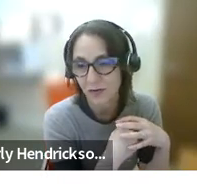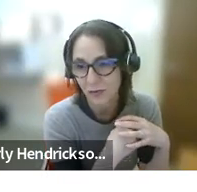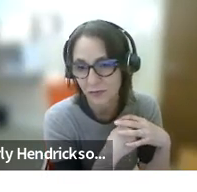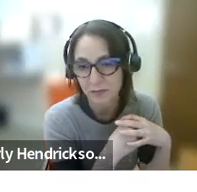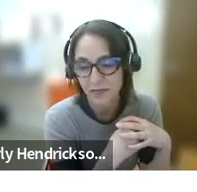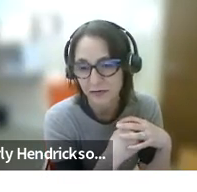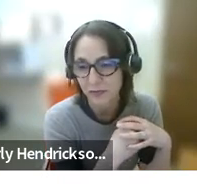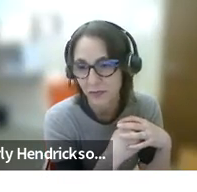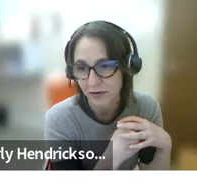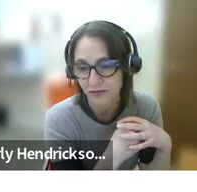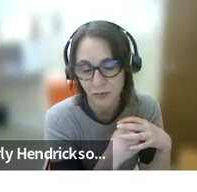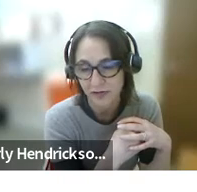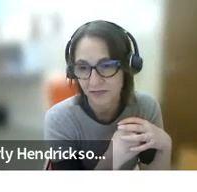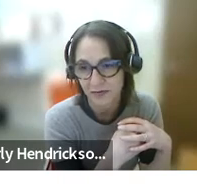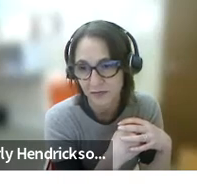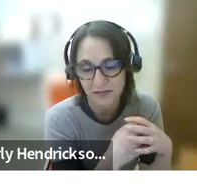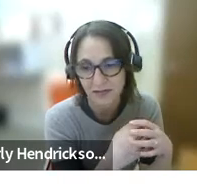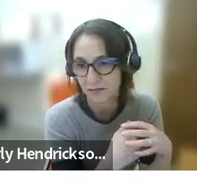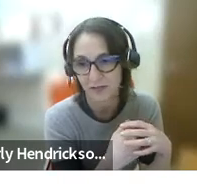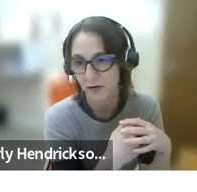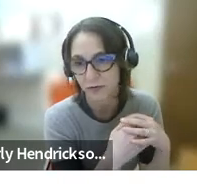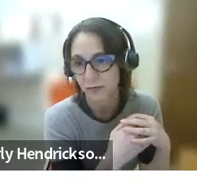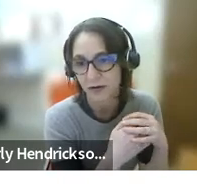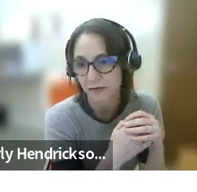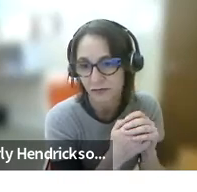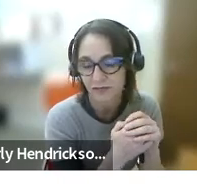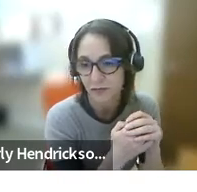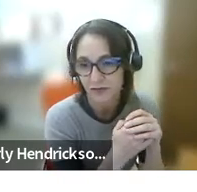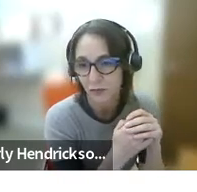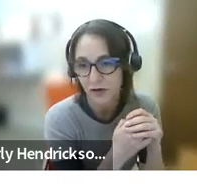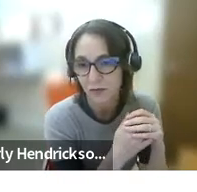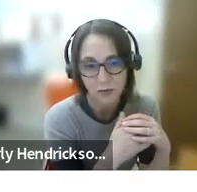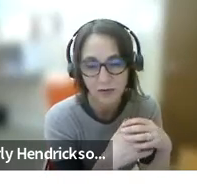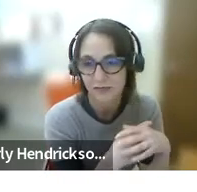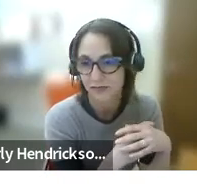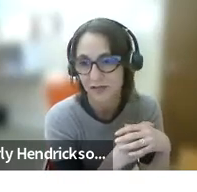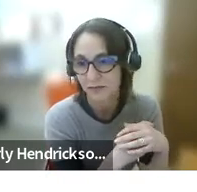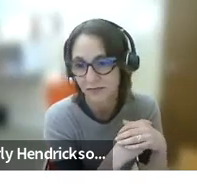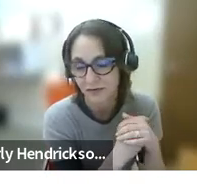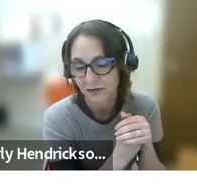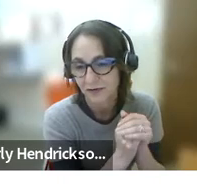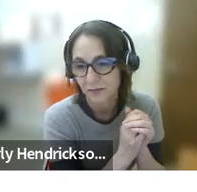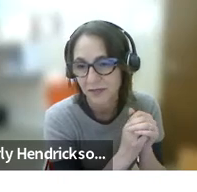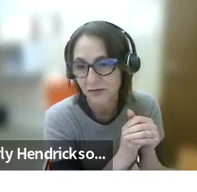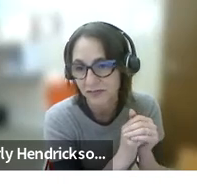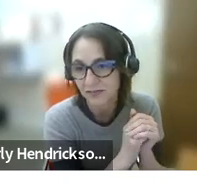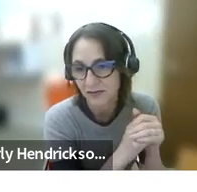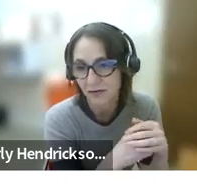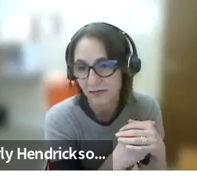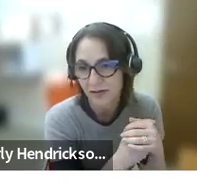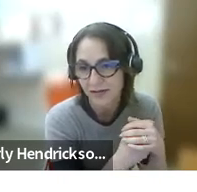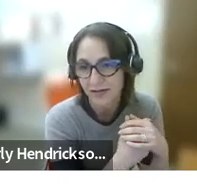invitation to go out with people that are doing crisis work in the field, not simply co-responders, but folks that work on mobile crisis teams,